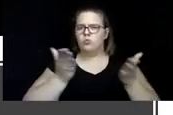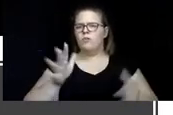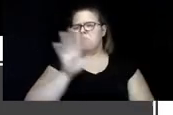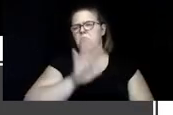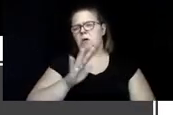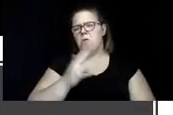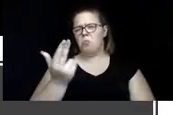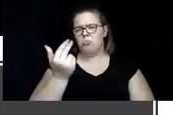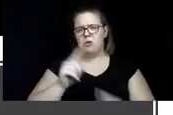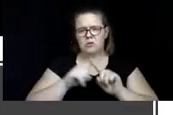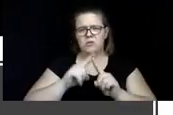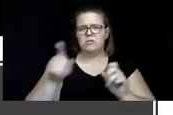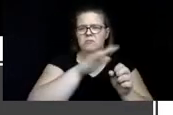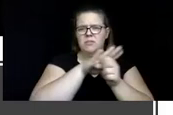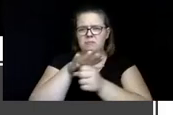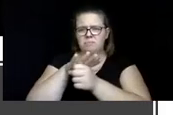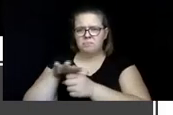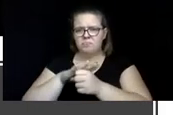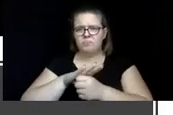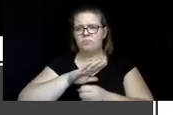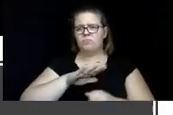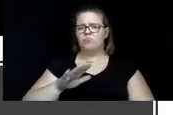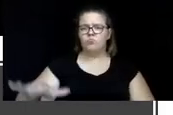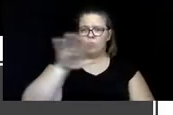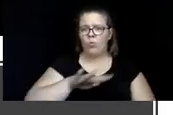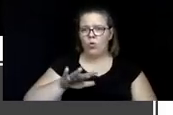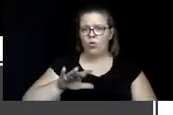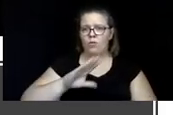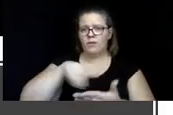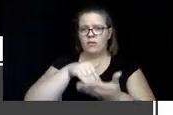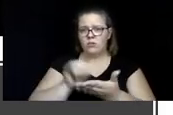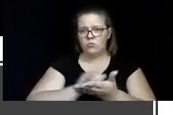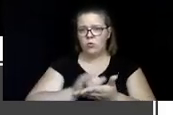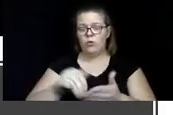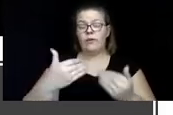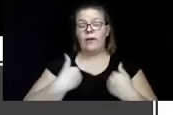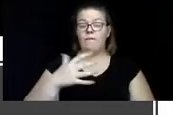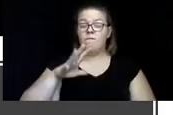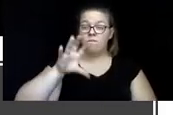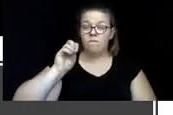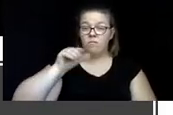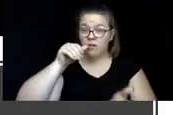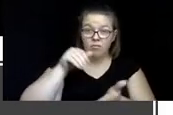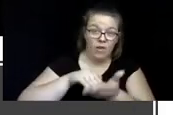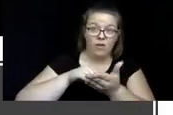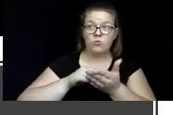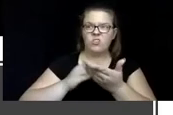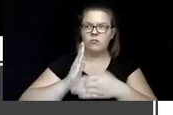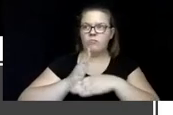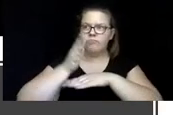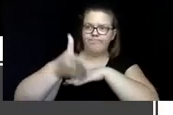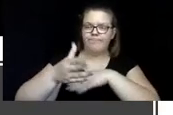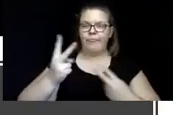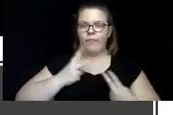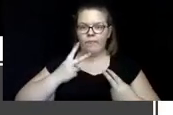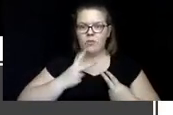13 counties across central New York. We have 50,000 plus veterans enrolled